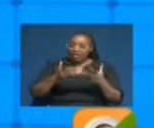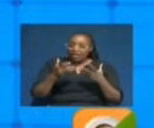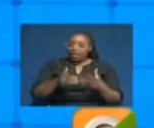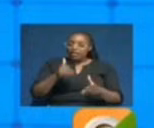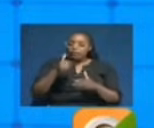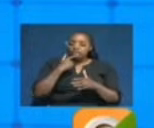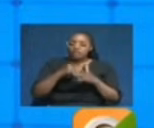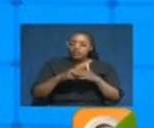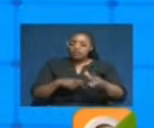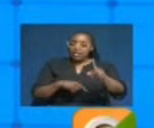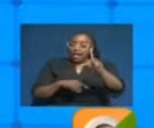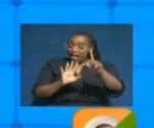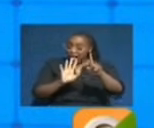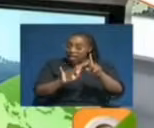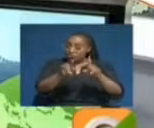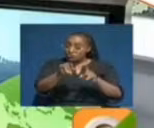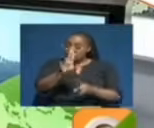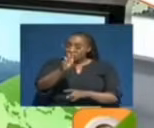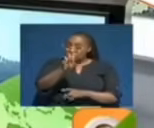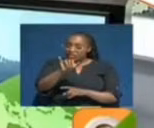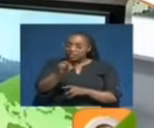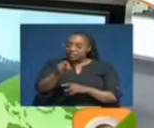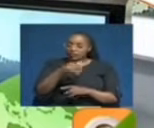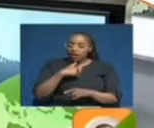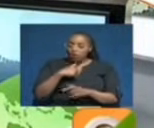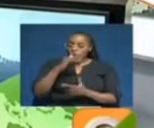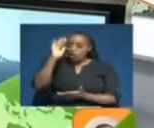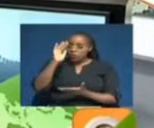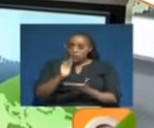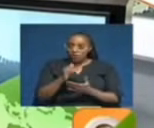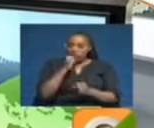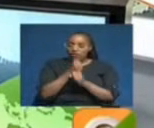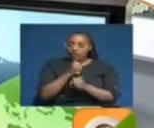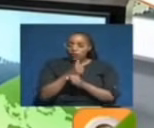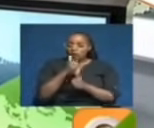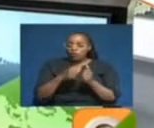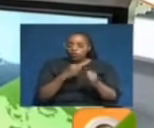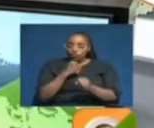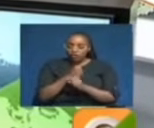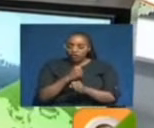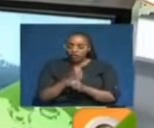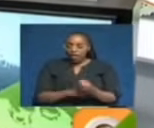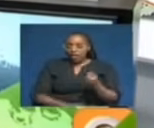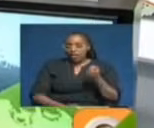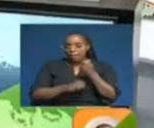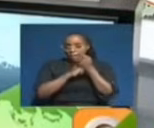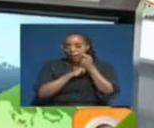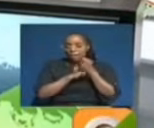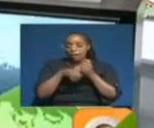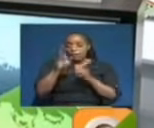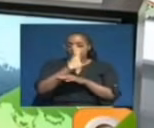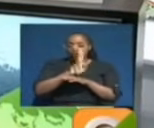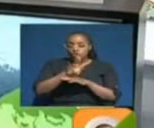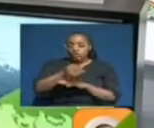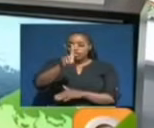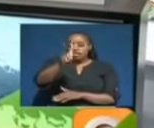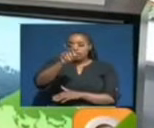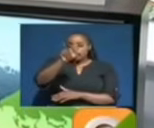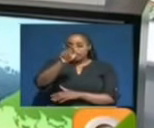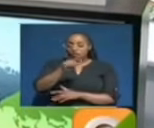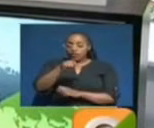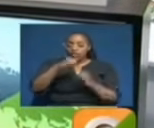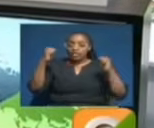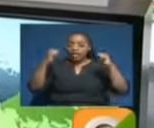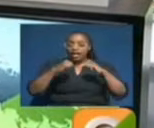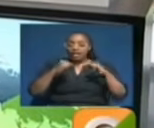let me ask you. Which USAID you have said you are discounting the work that they've done. You've said they were not using the data. This is an